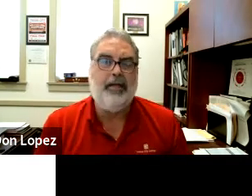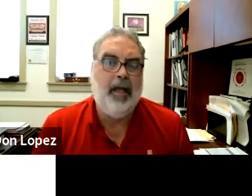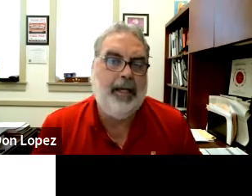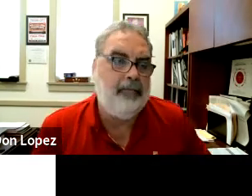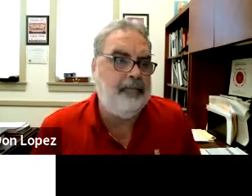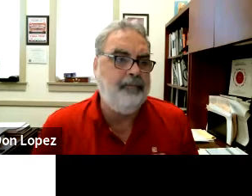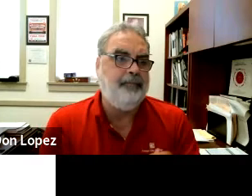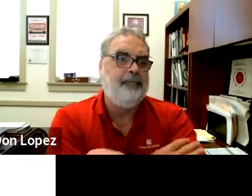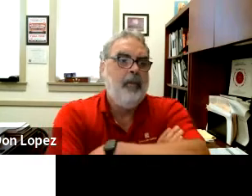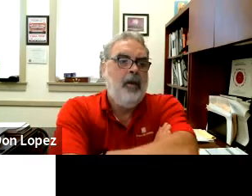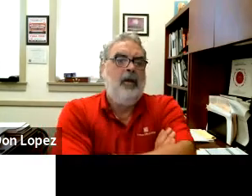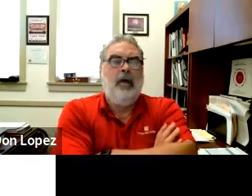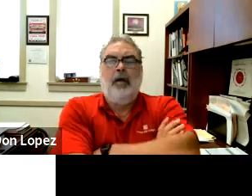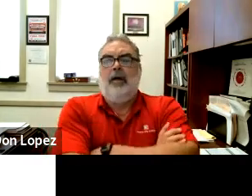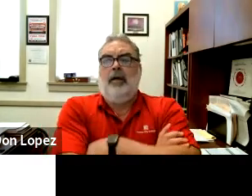so things like,